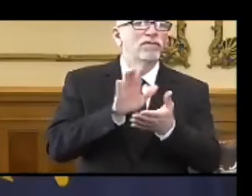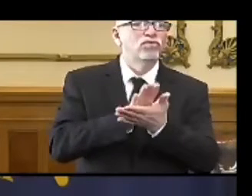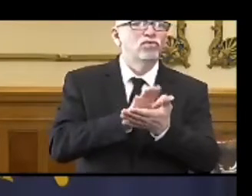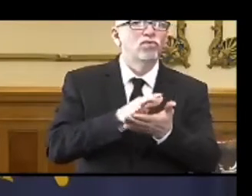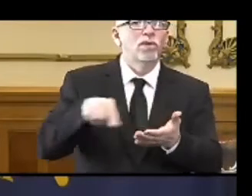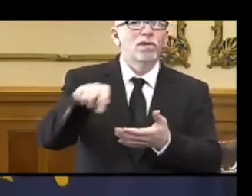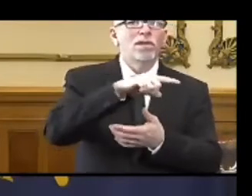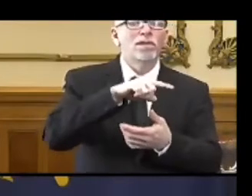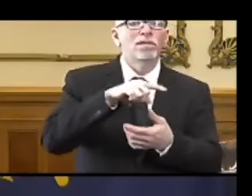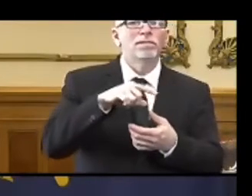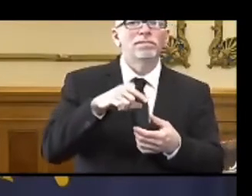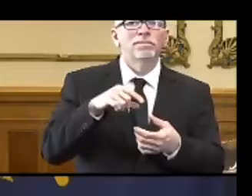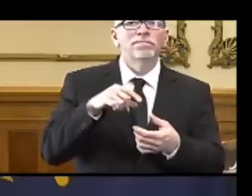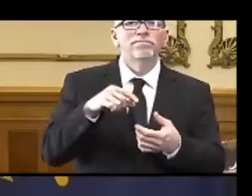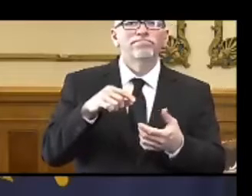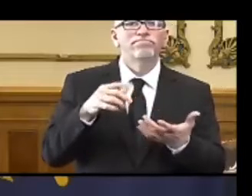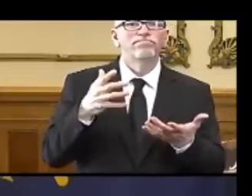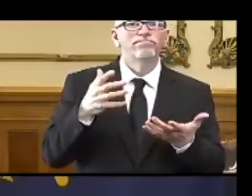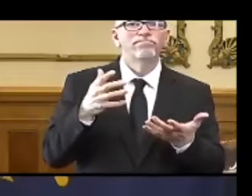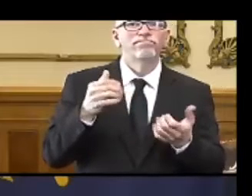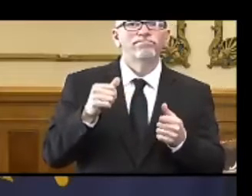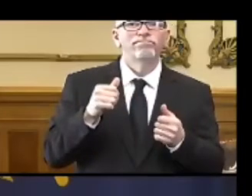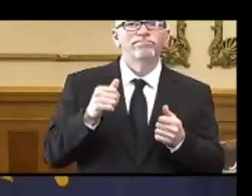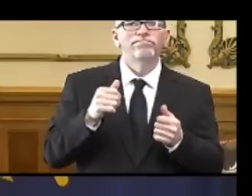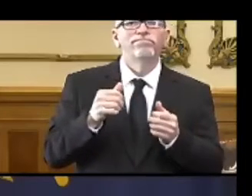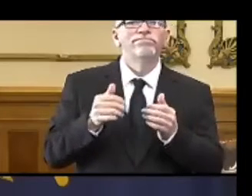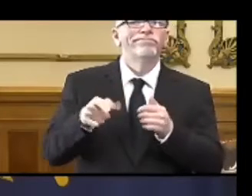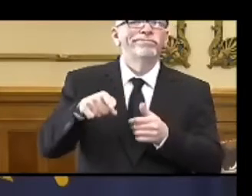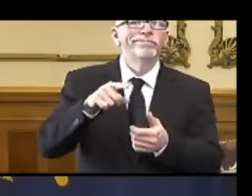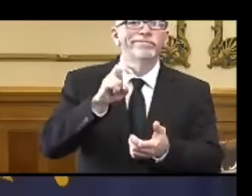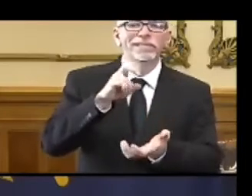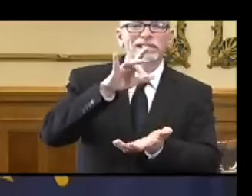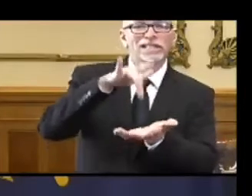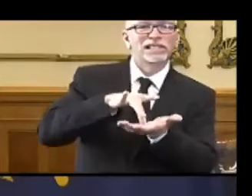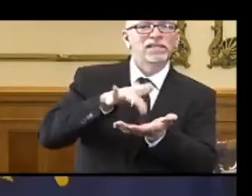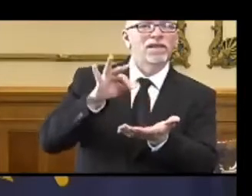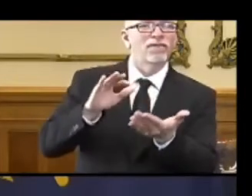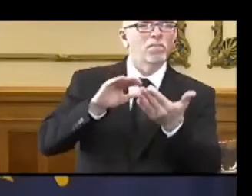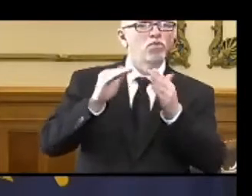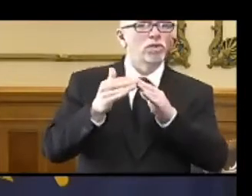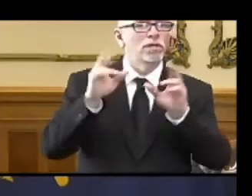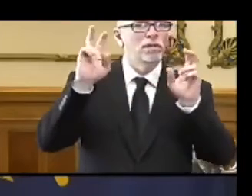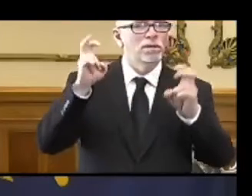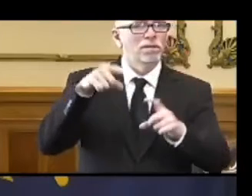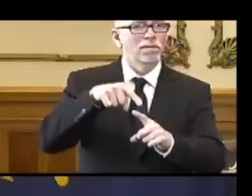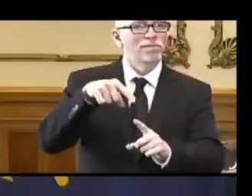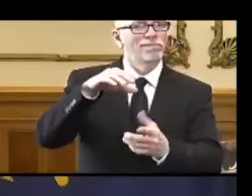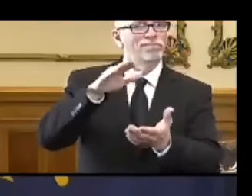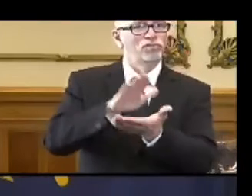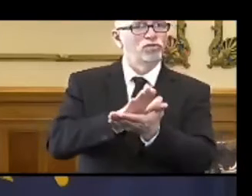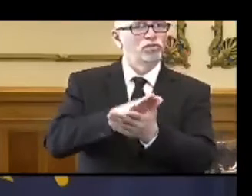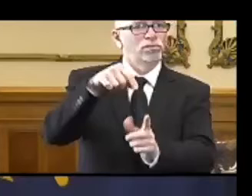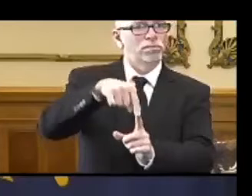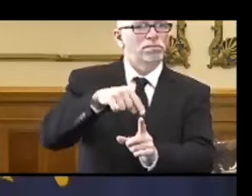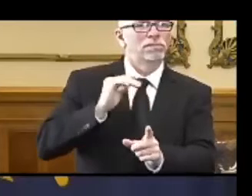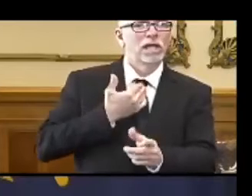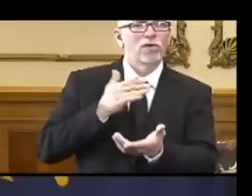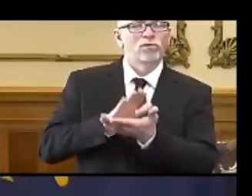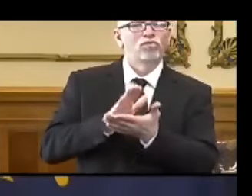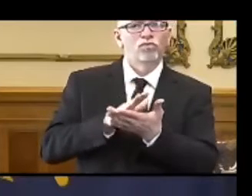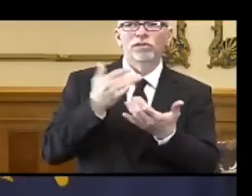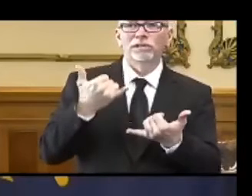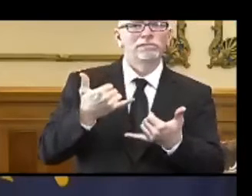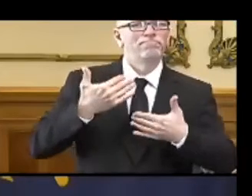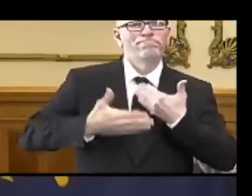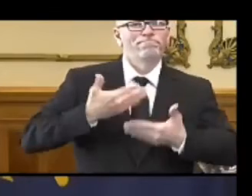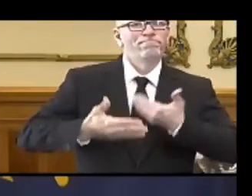are more often than not, the center of a community. And our schools are living up to that,